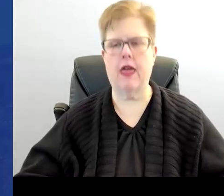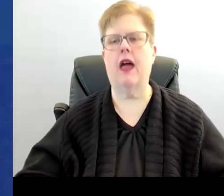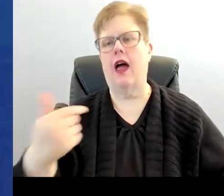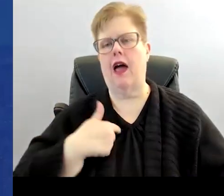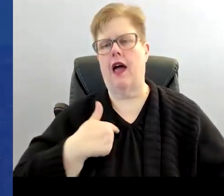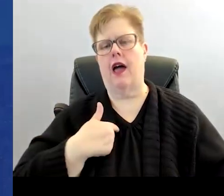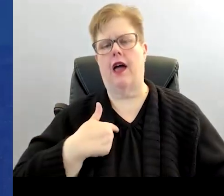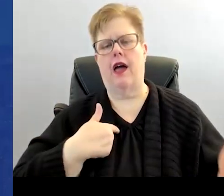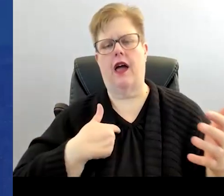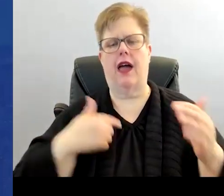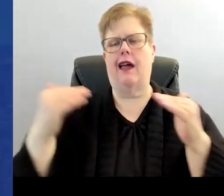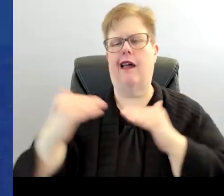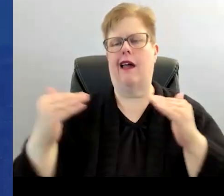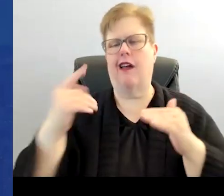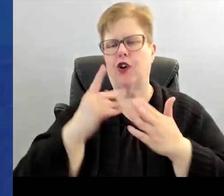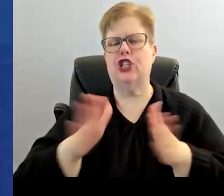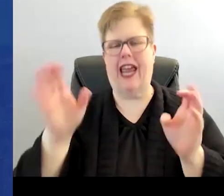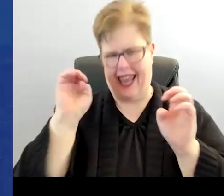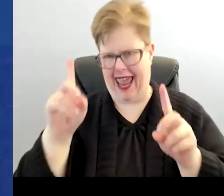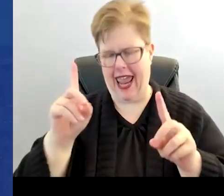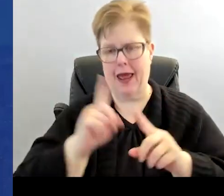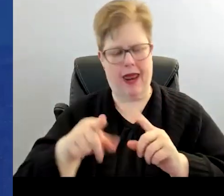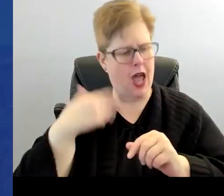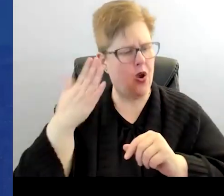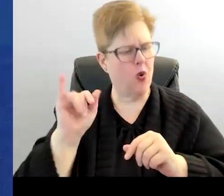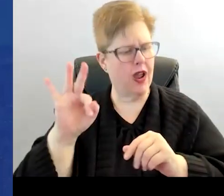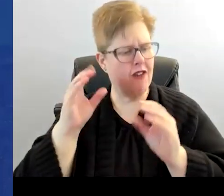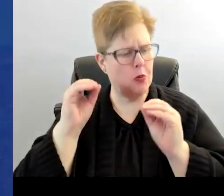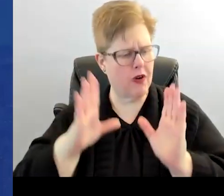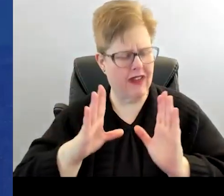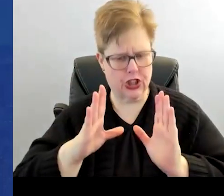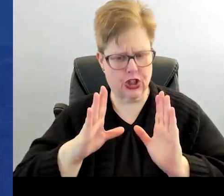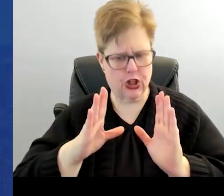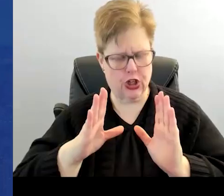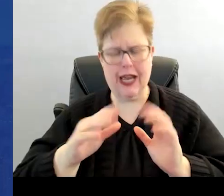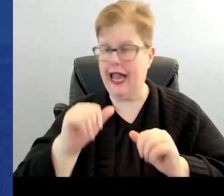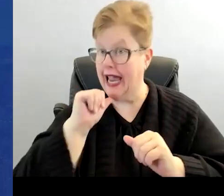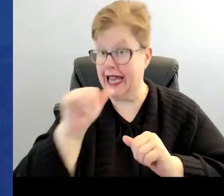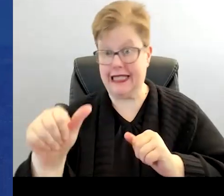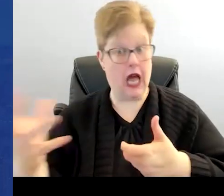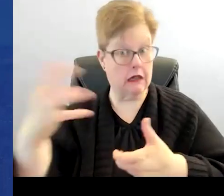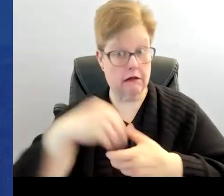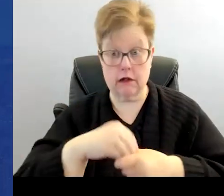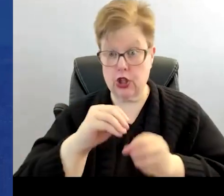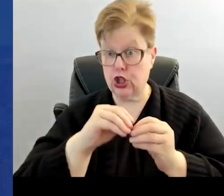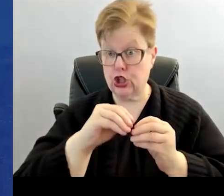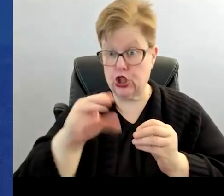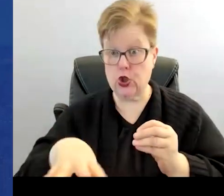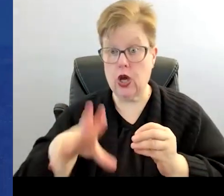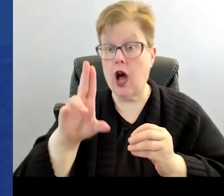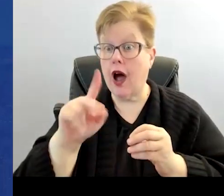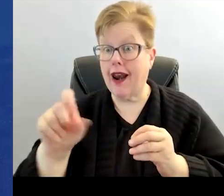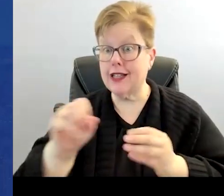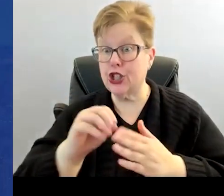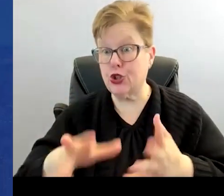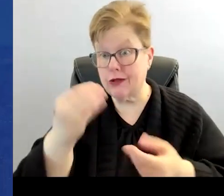academic director equivalent for Gen Ed. I don't know if a professor is not engaging students until a student tells me.